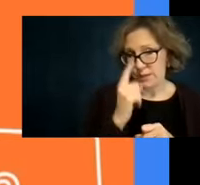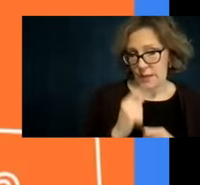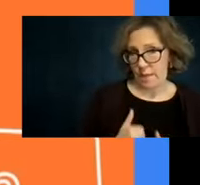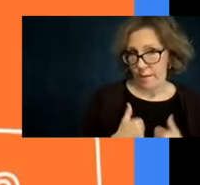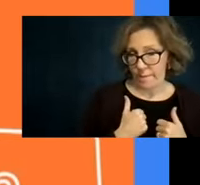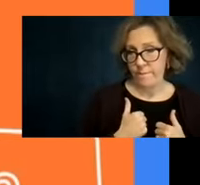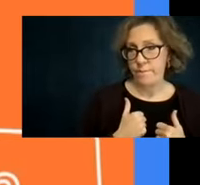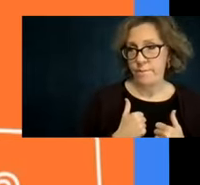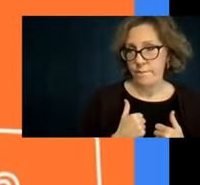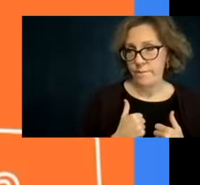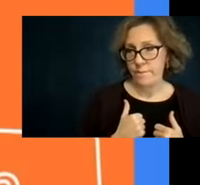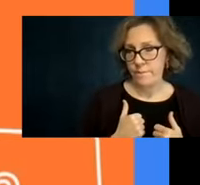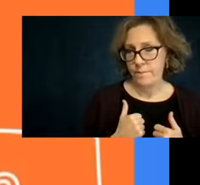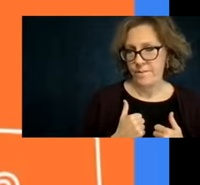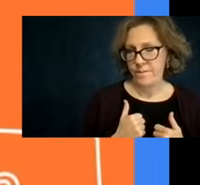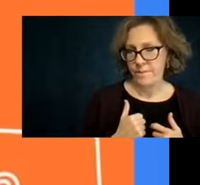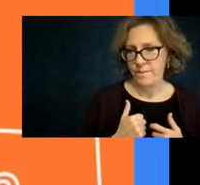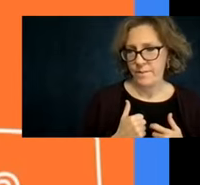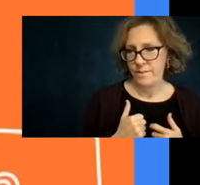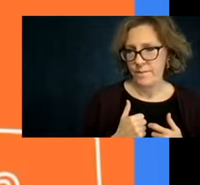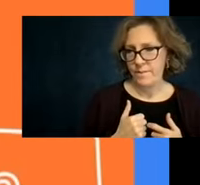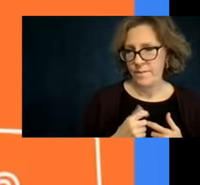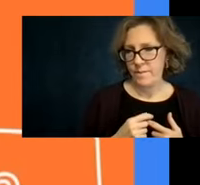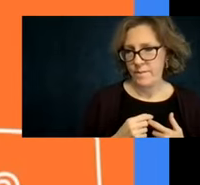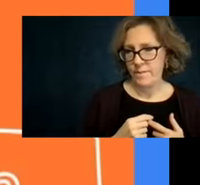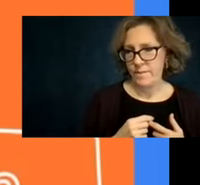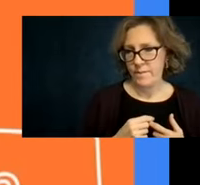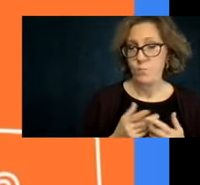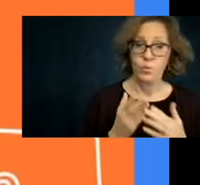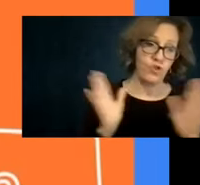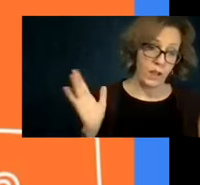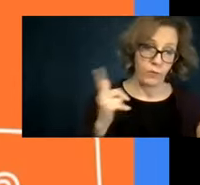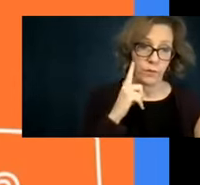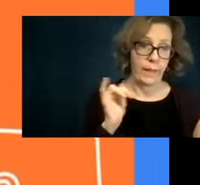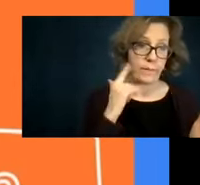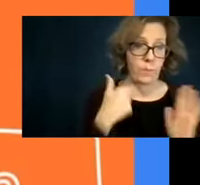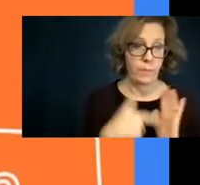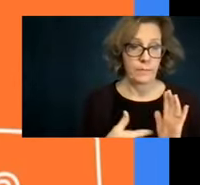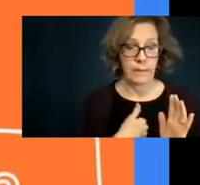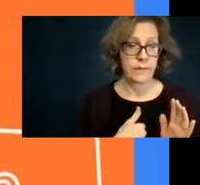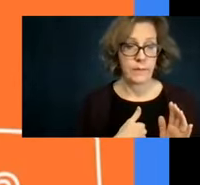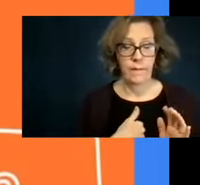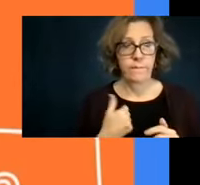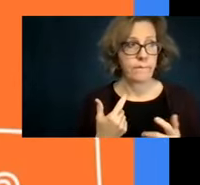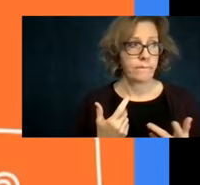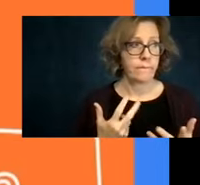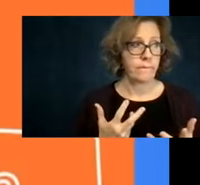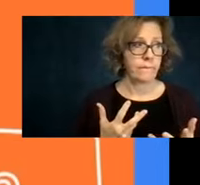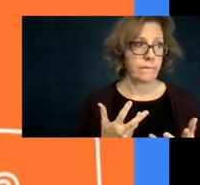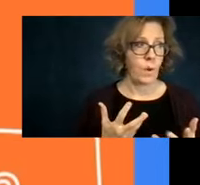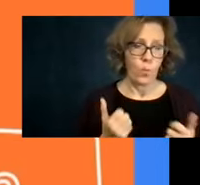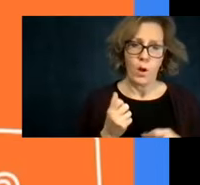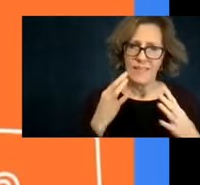to make it so that, in general, myself can decide whether they can be there or